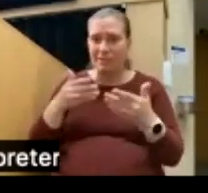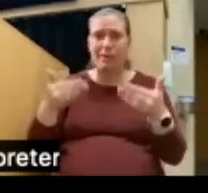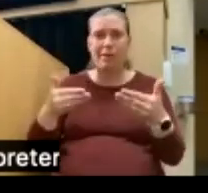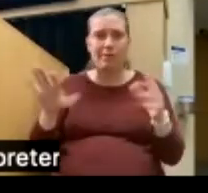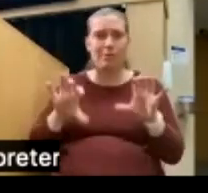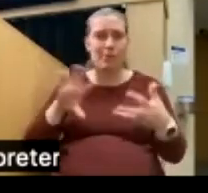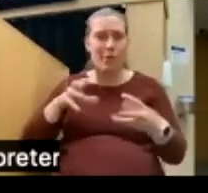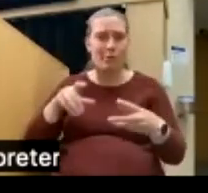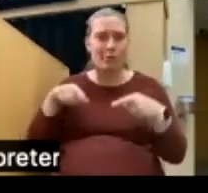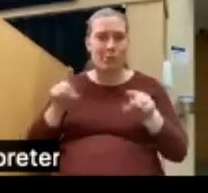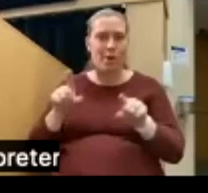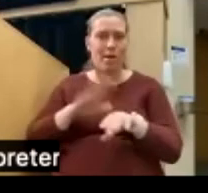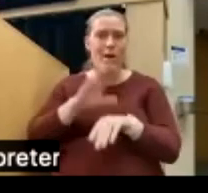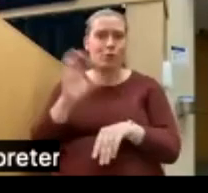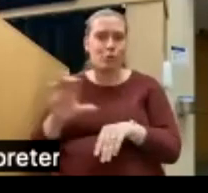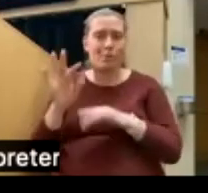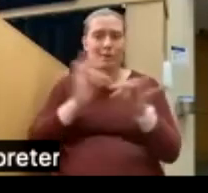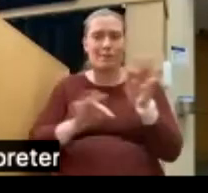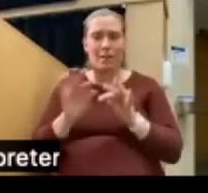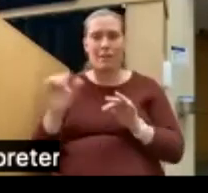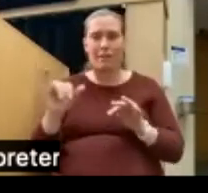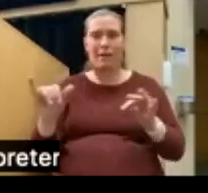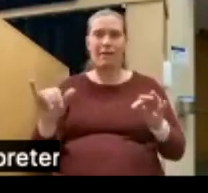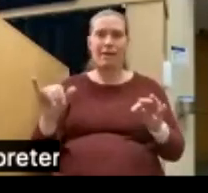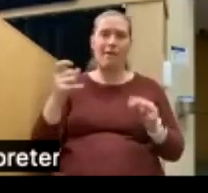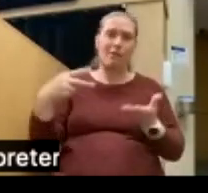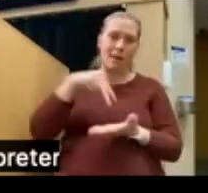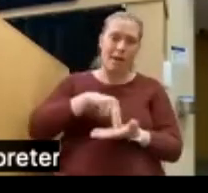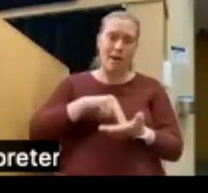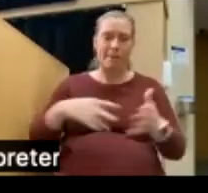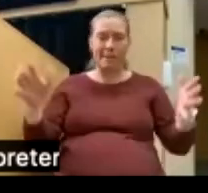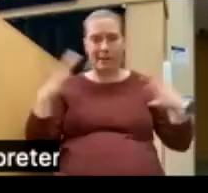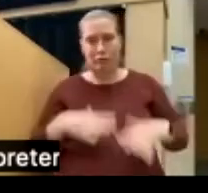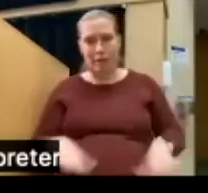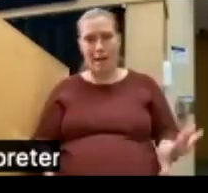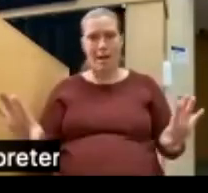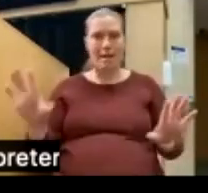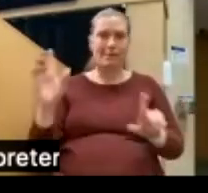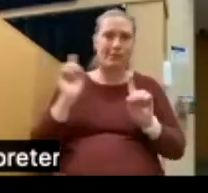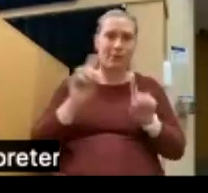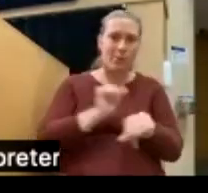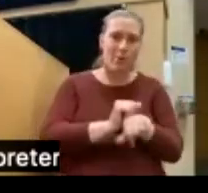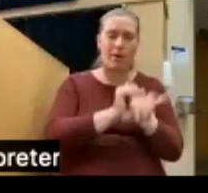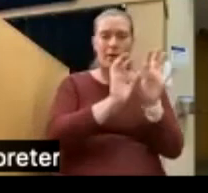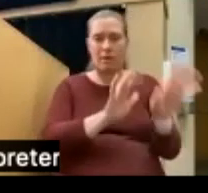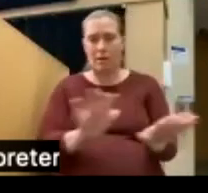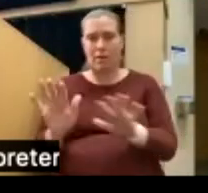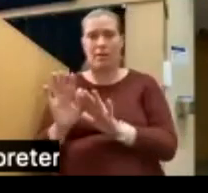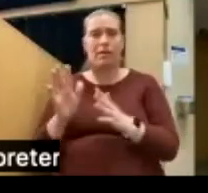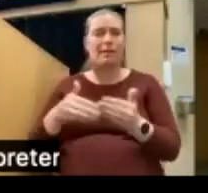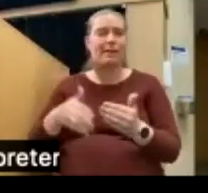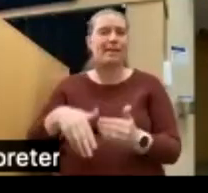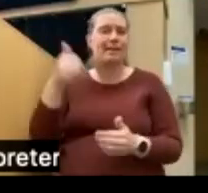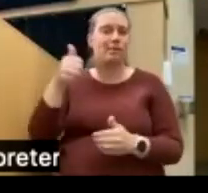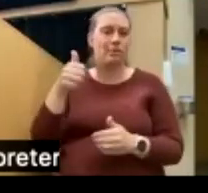on a Zoom call as opposed to like having to get dressed and go into a place to go do it. And so I do wonder there'll be